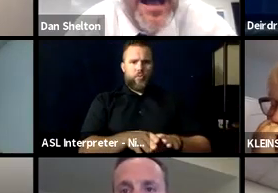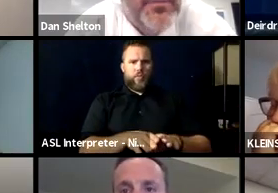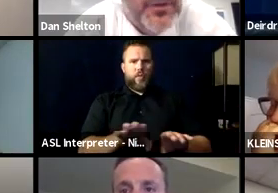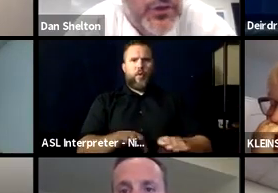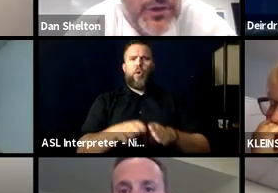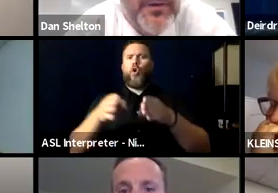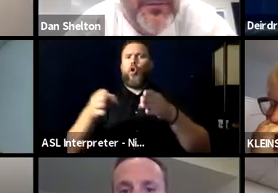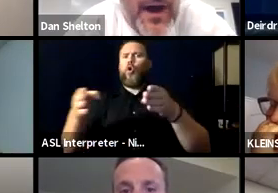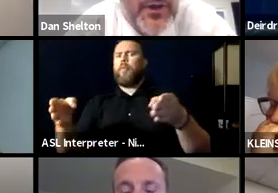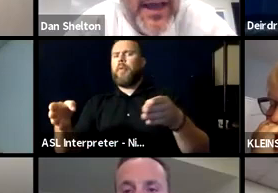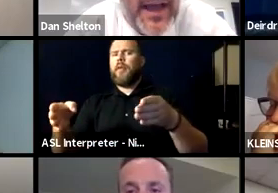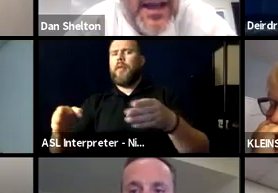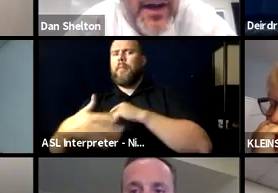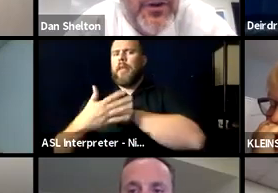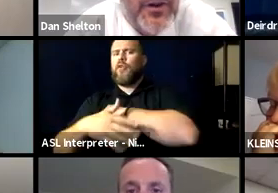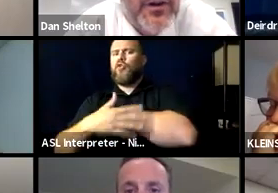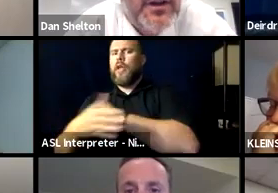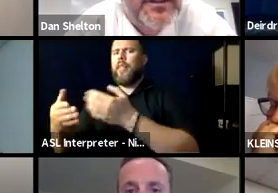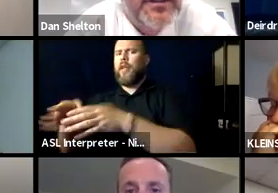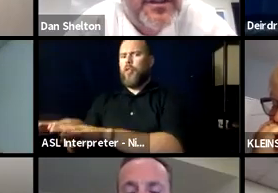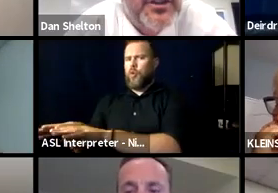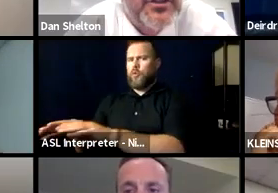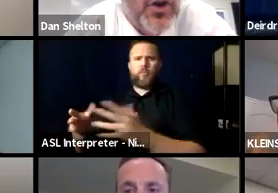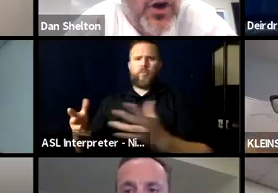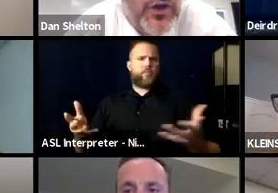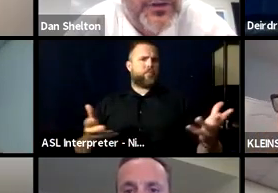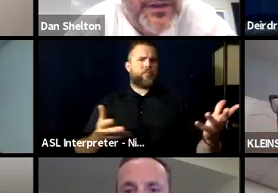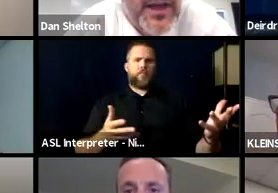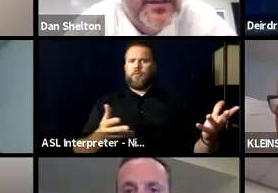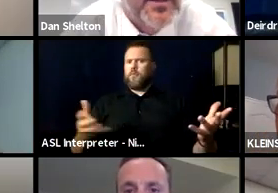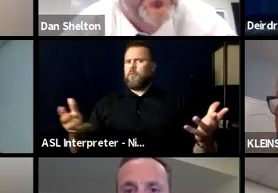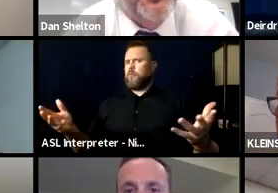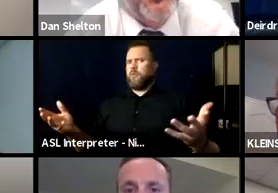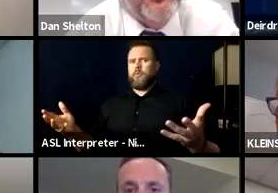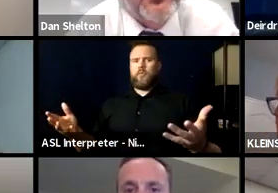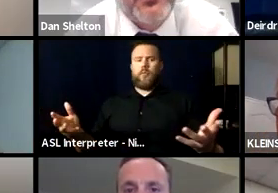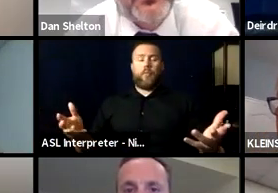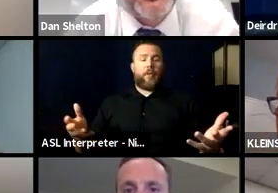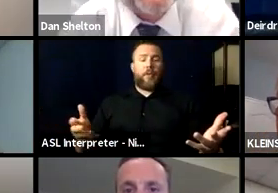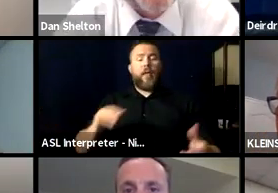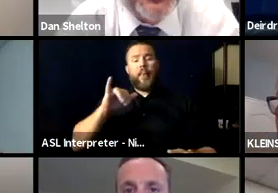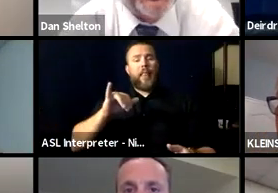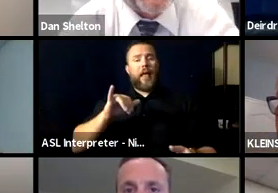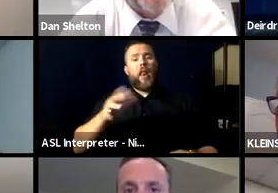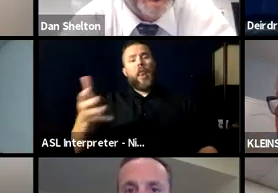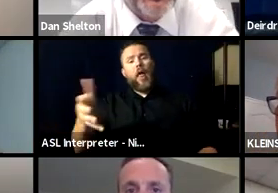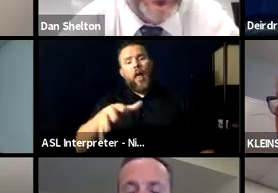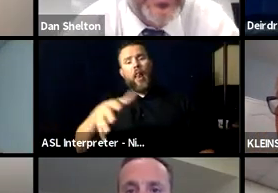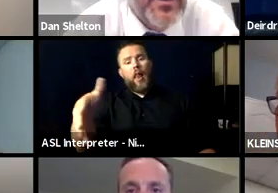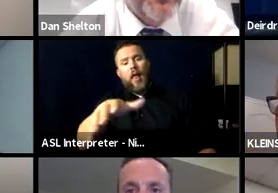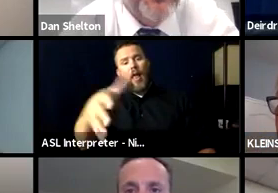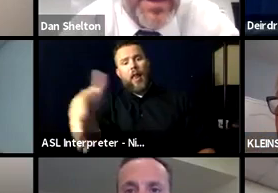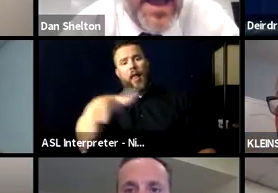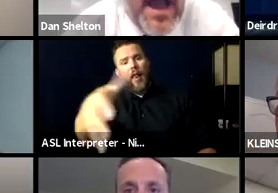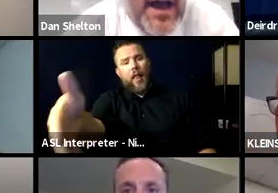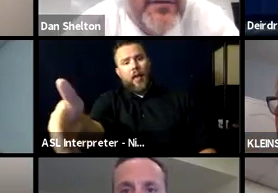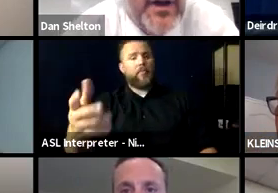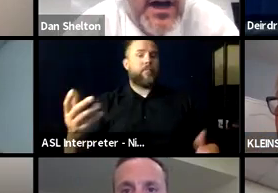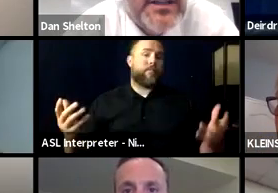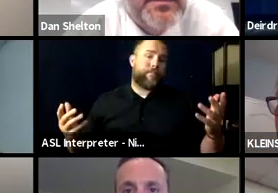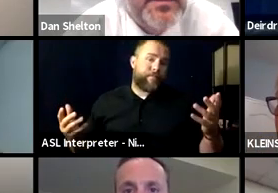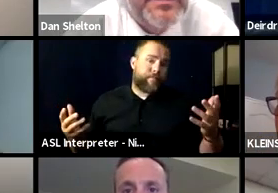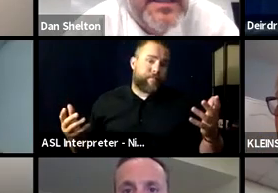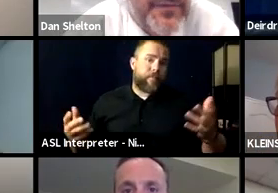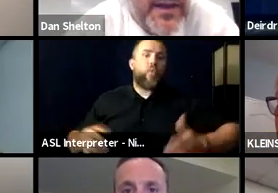We would absolutely be following any governor decisions on those things. But the governor has also said that each community may